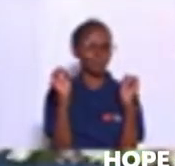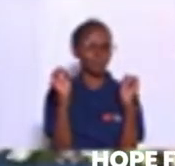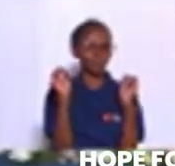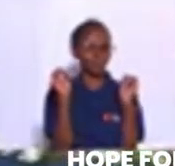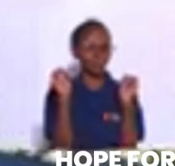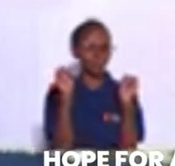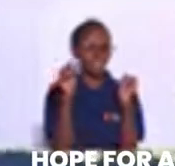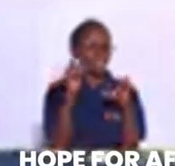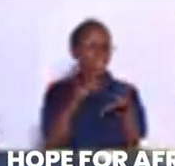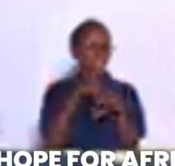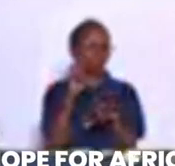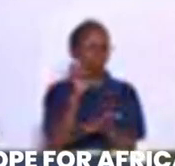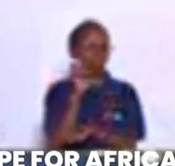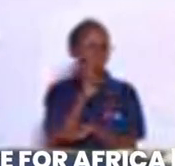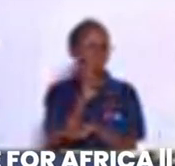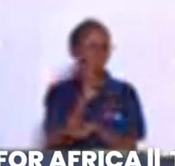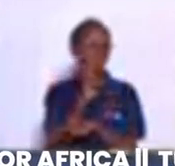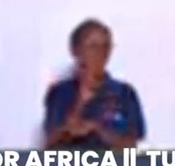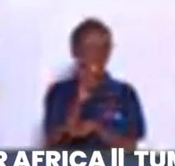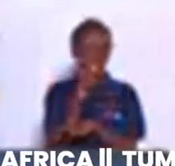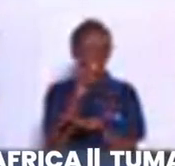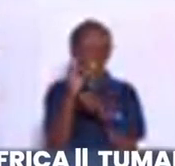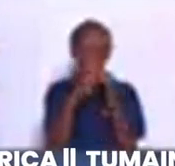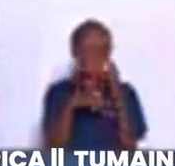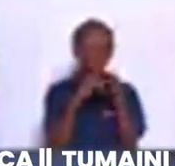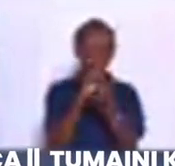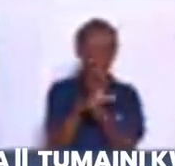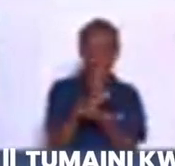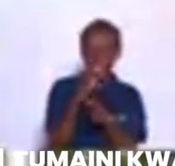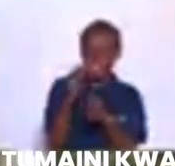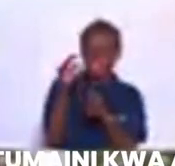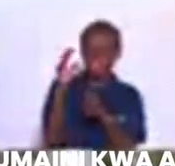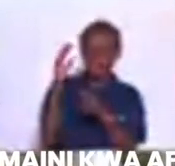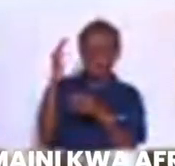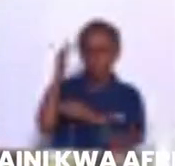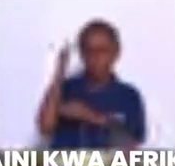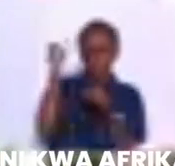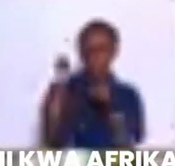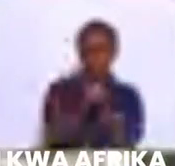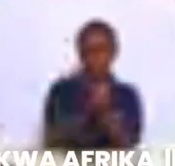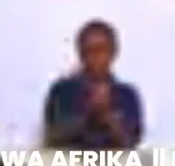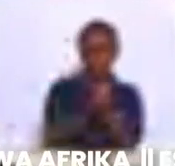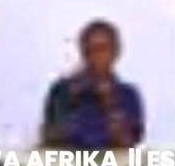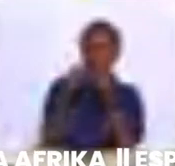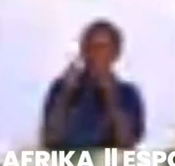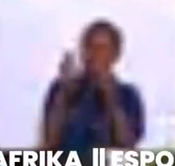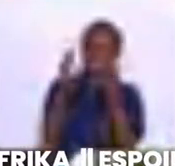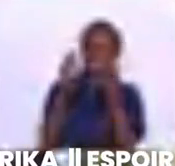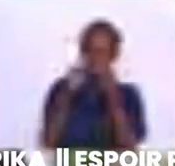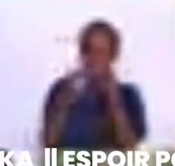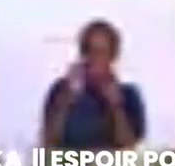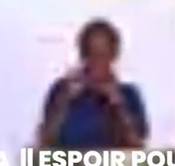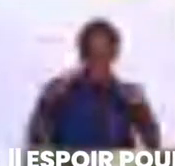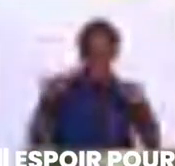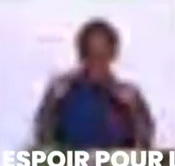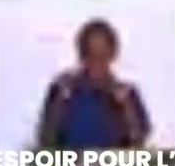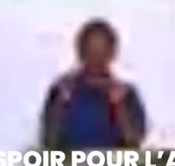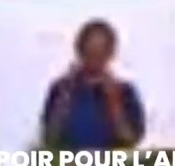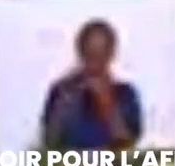You know, when you are watching those things, your body, remember I told you, the brain cannot differentiate between reality and imagination.